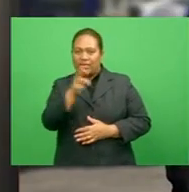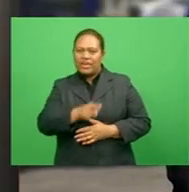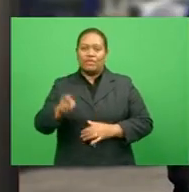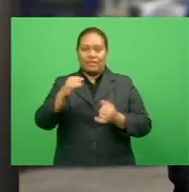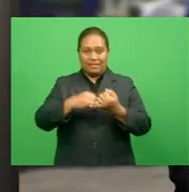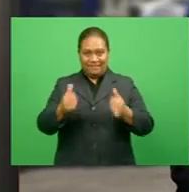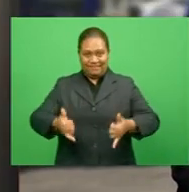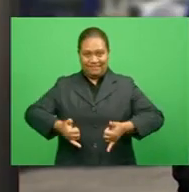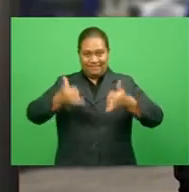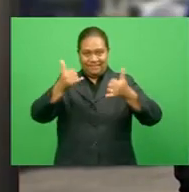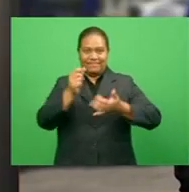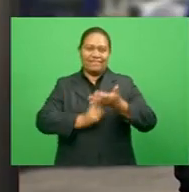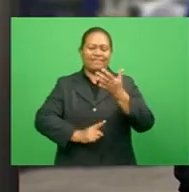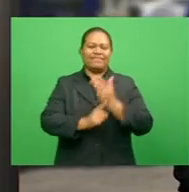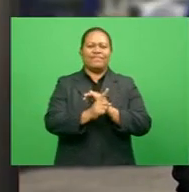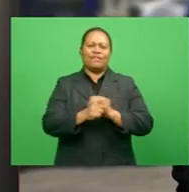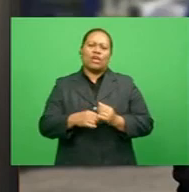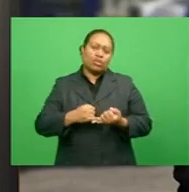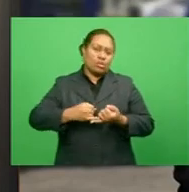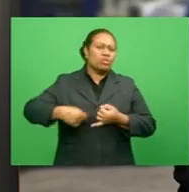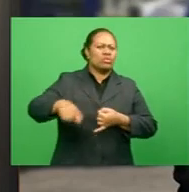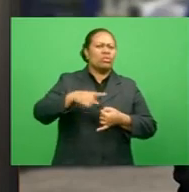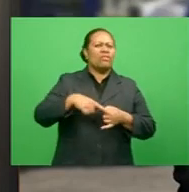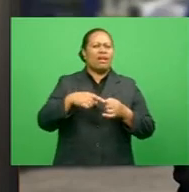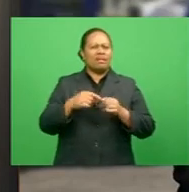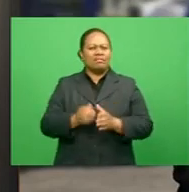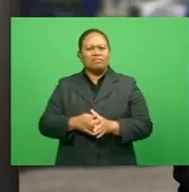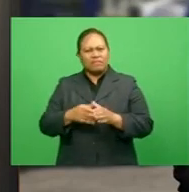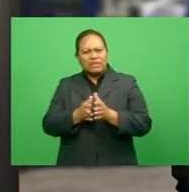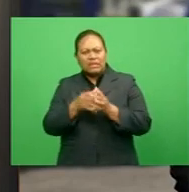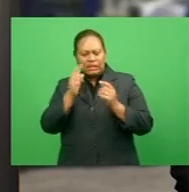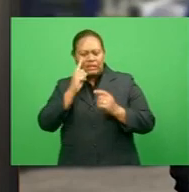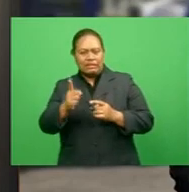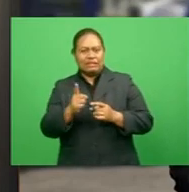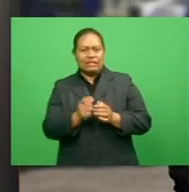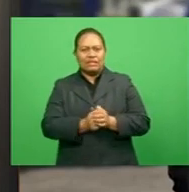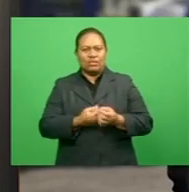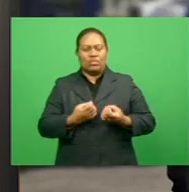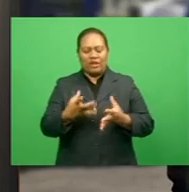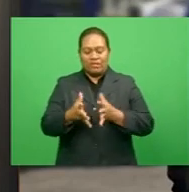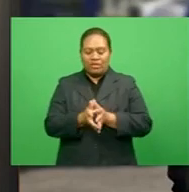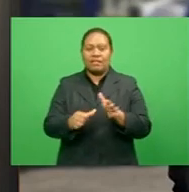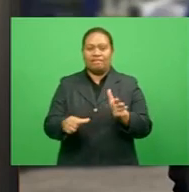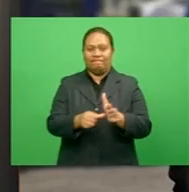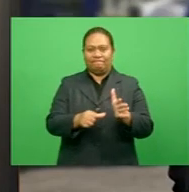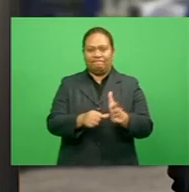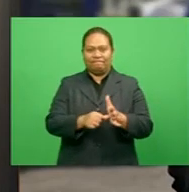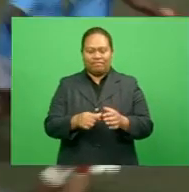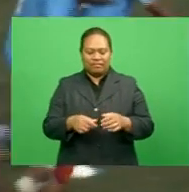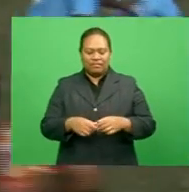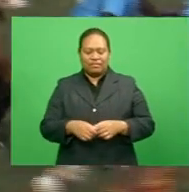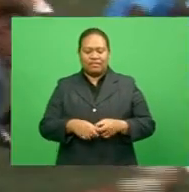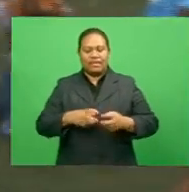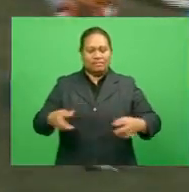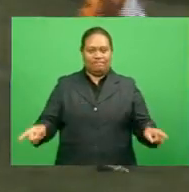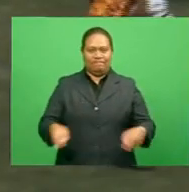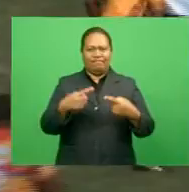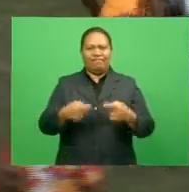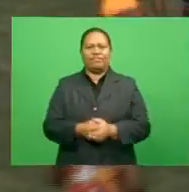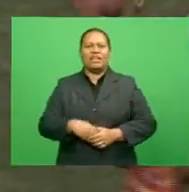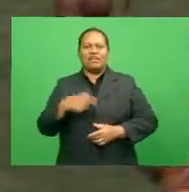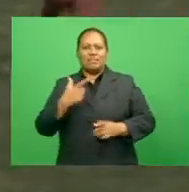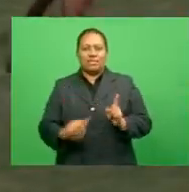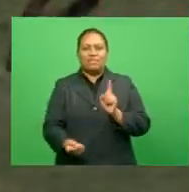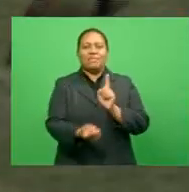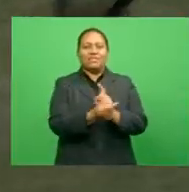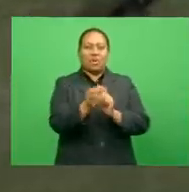Skipper Cup competition, Ramsamy Suva is anticipating tough battles as they continue to lead the points table. Facing rivals Naita Siri